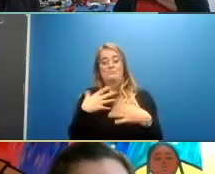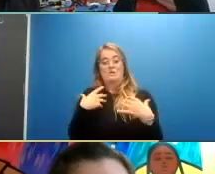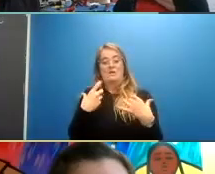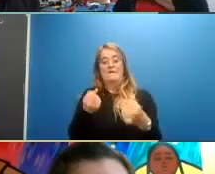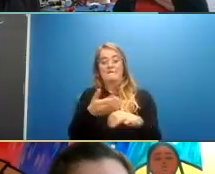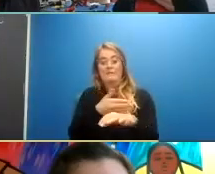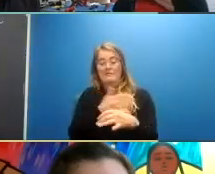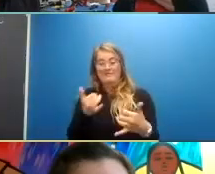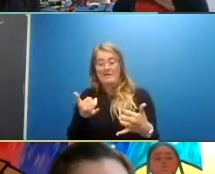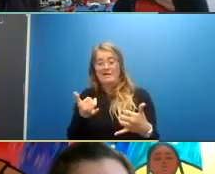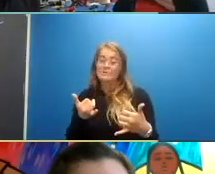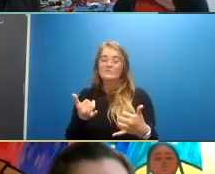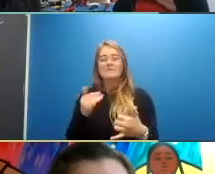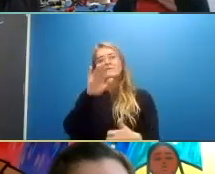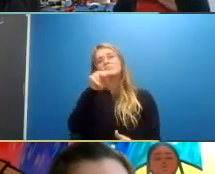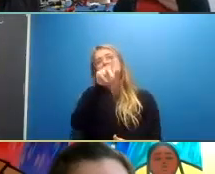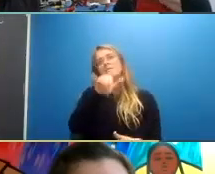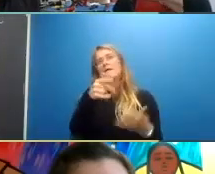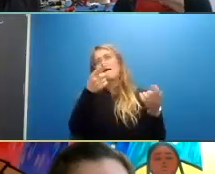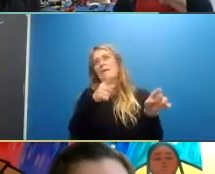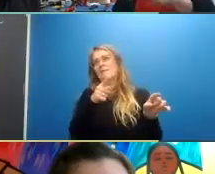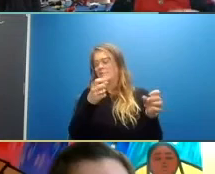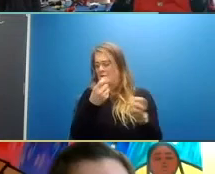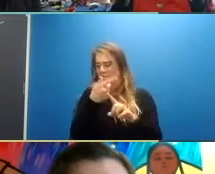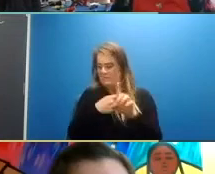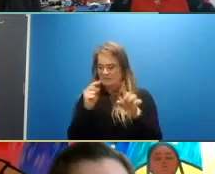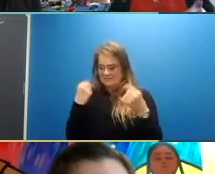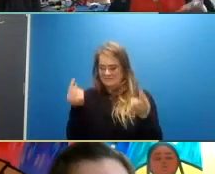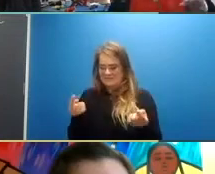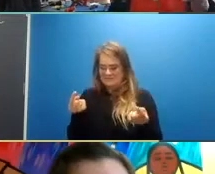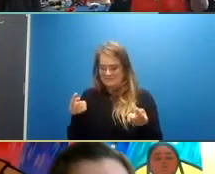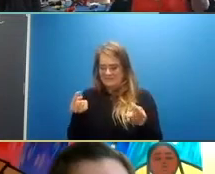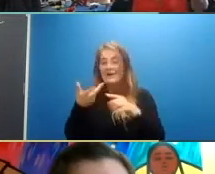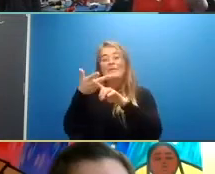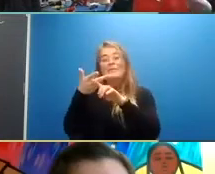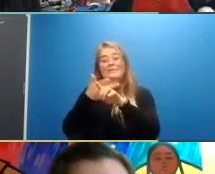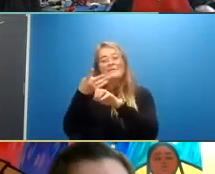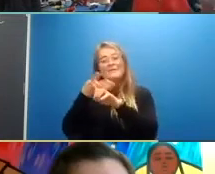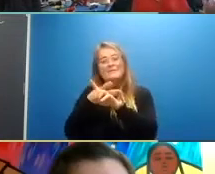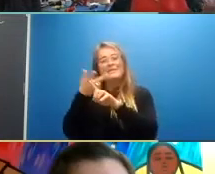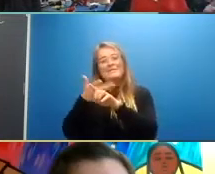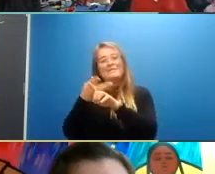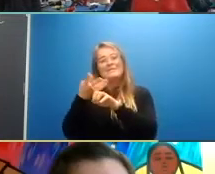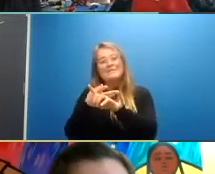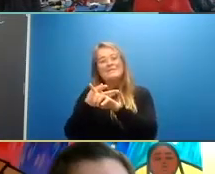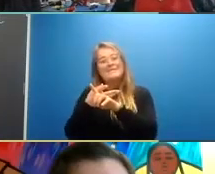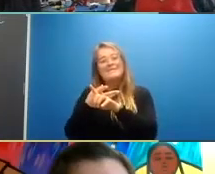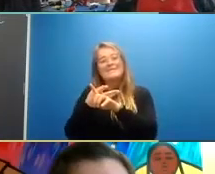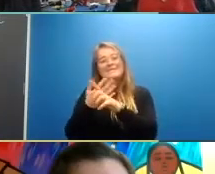so that was the middle of July, and so how many months is that? 3 months, 4 months?